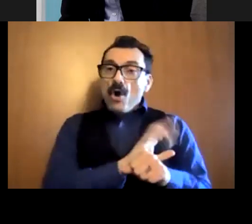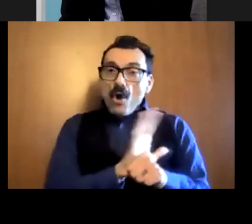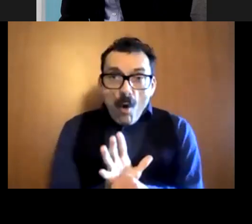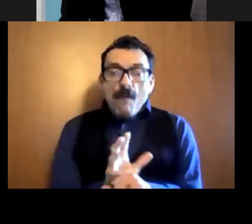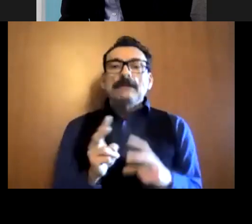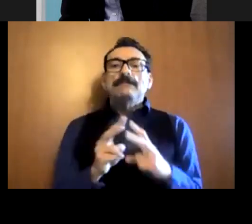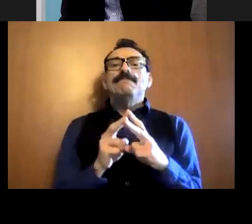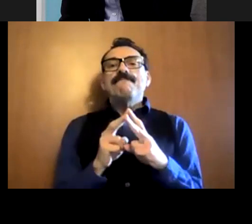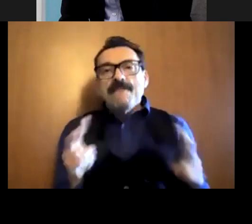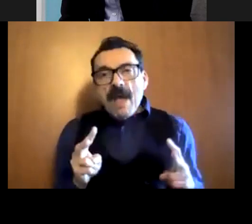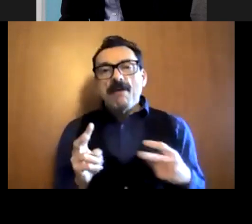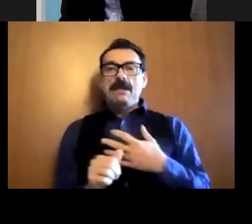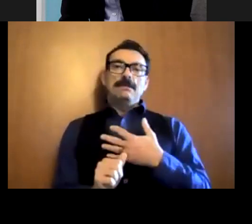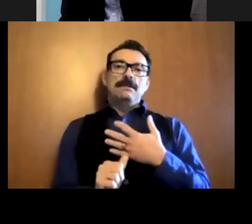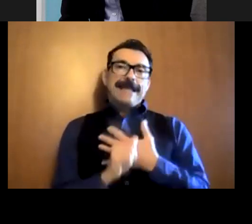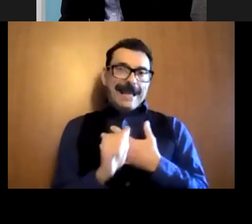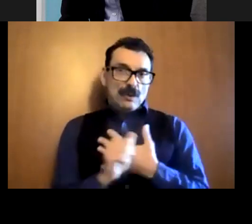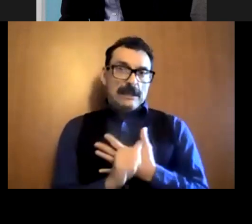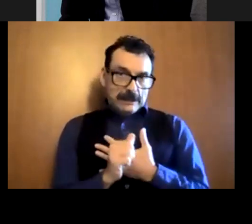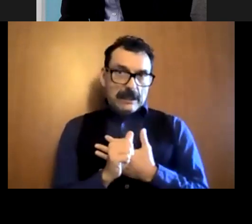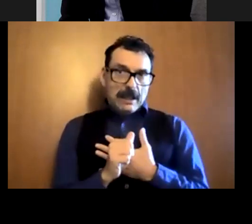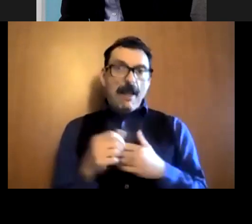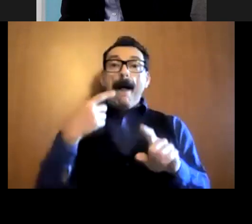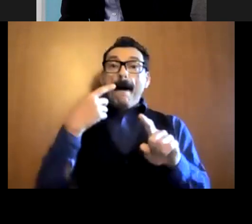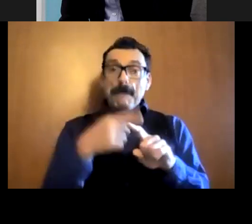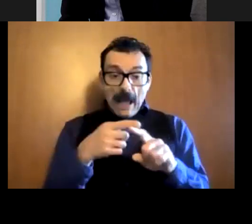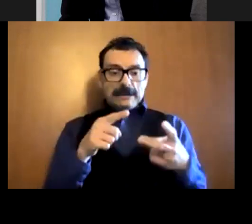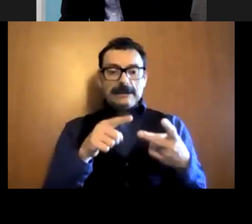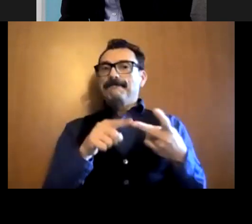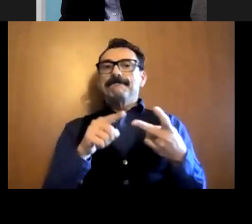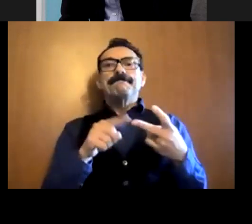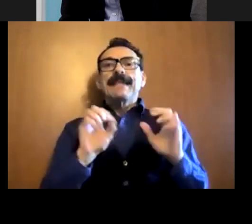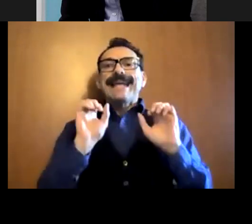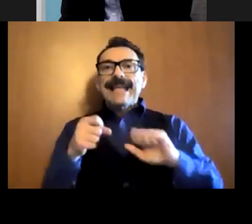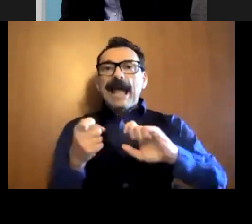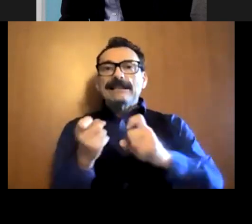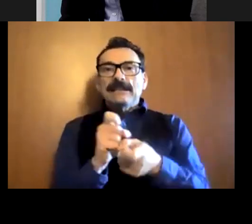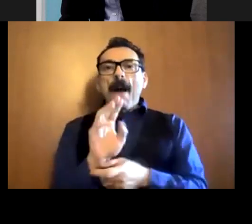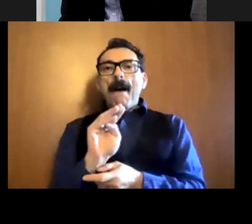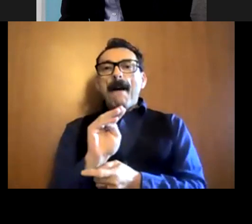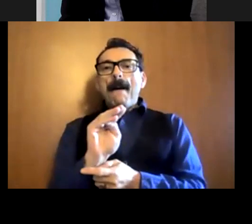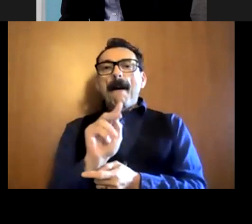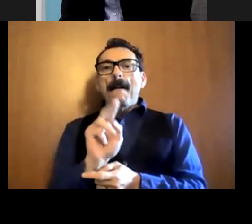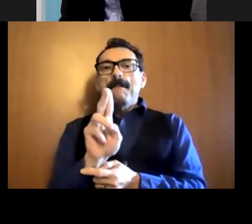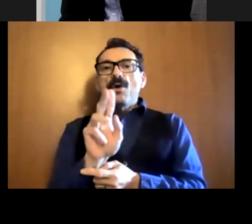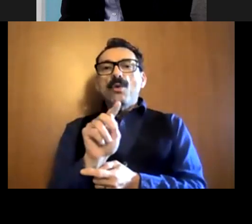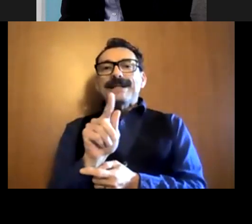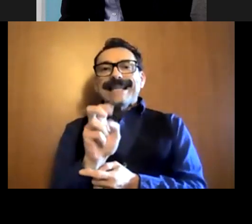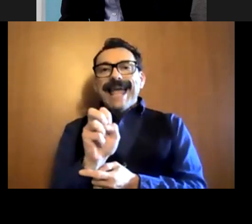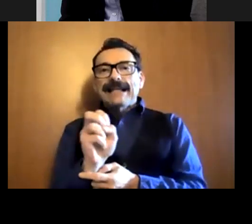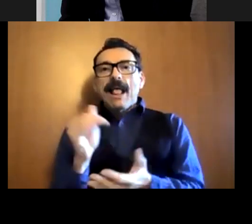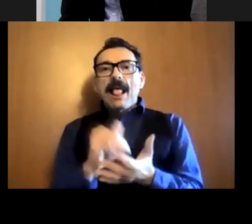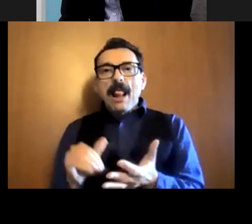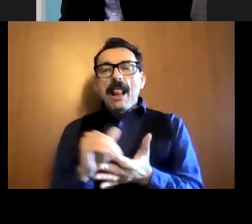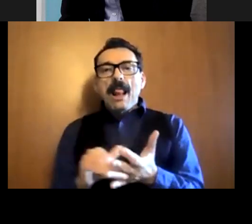continue to mutate, right? I think that there has been some information about the mutations. That is why we're working so hard to vaccinate, because